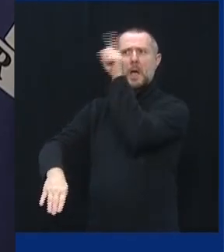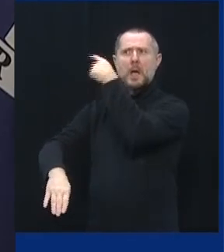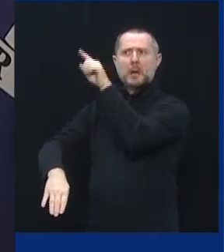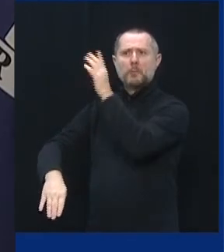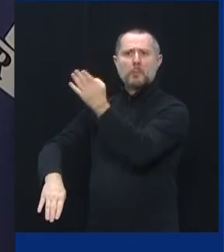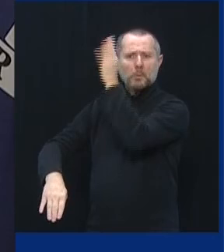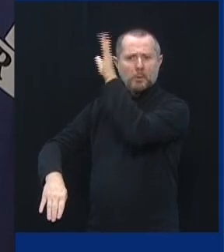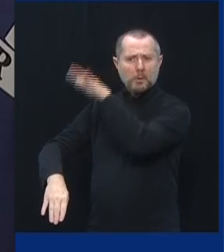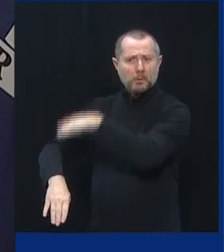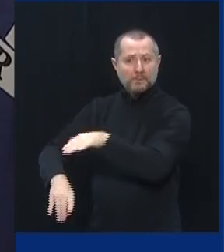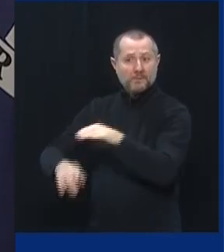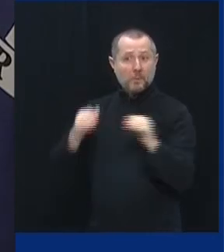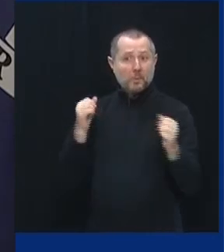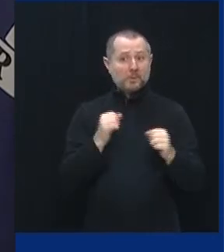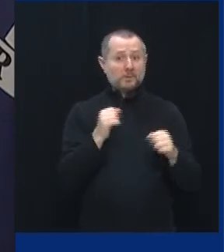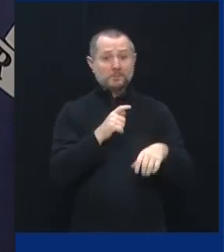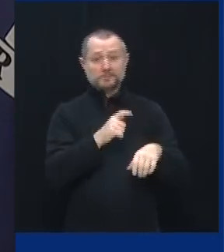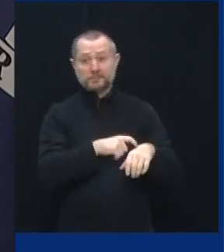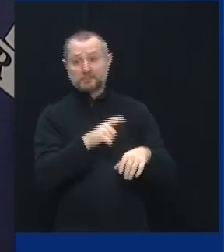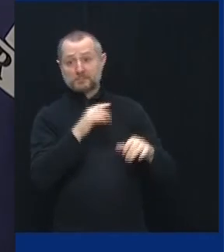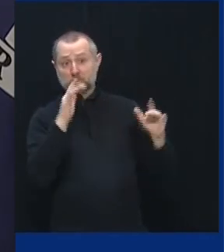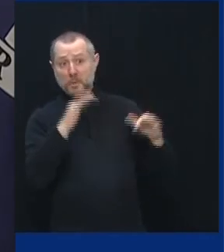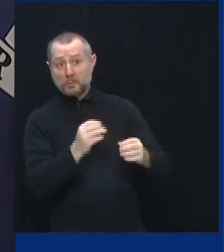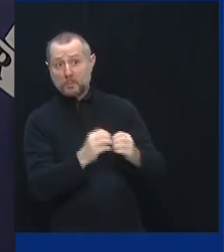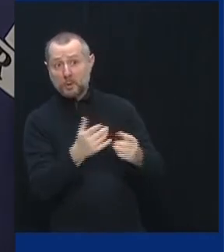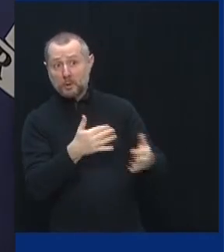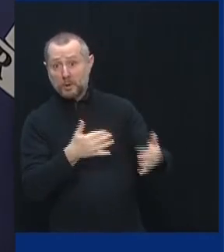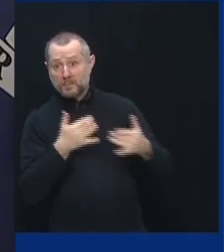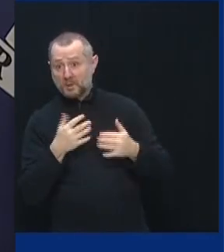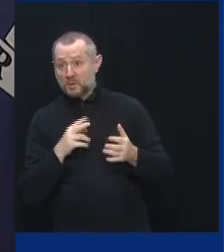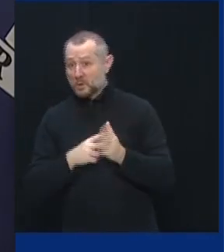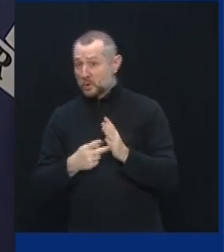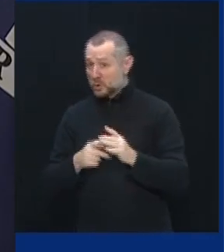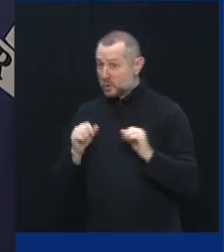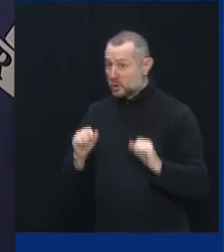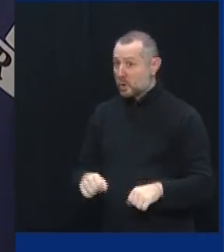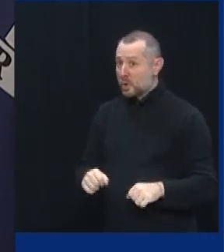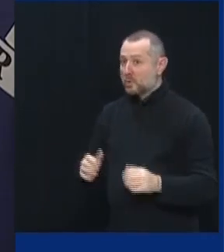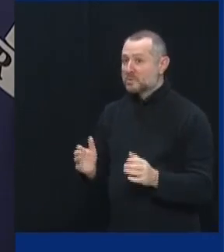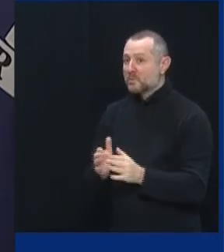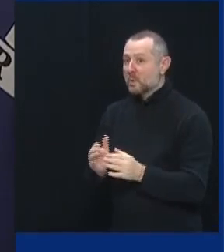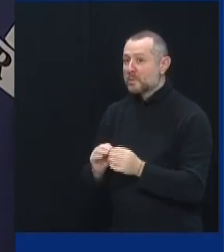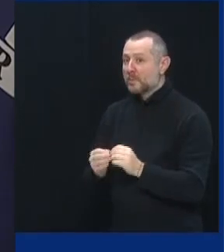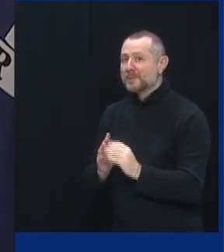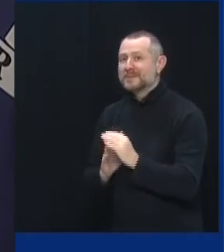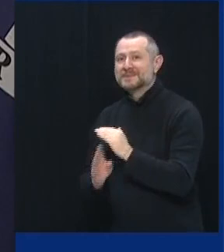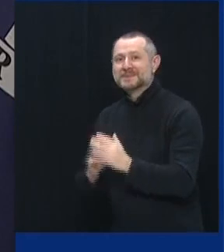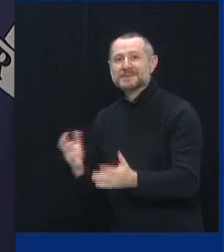winter weather ahead? In other words, couldn't we have gotten some folks vaccinated today?